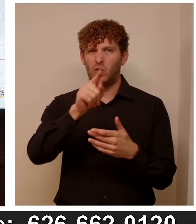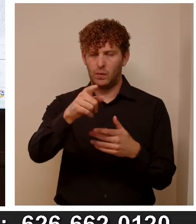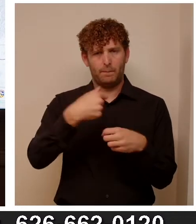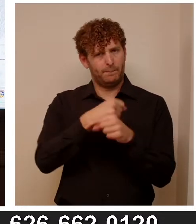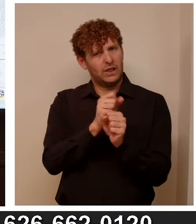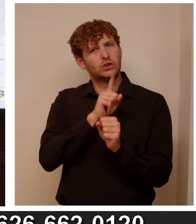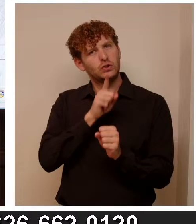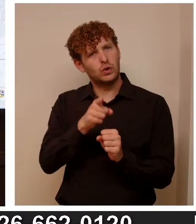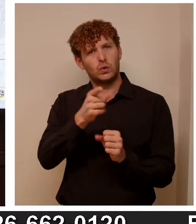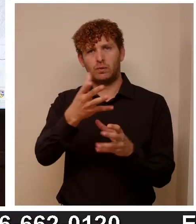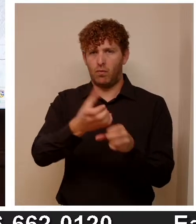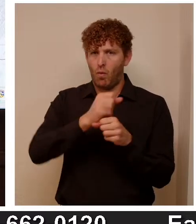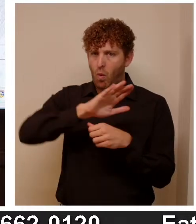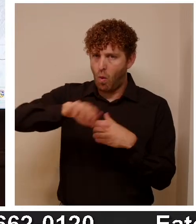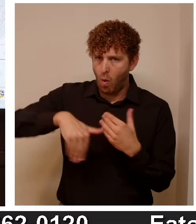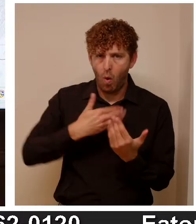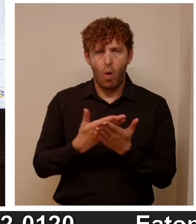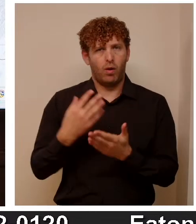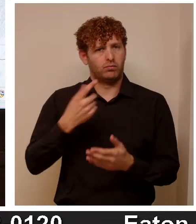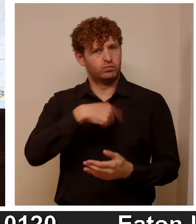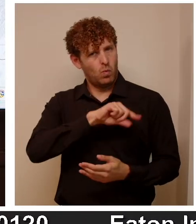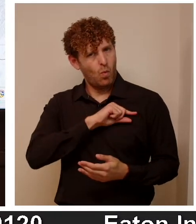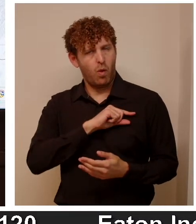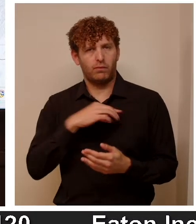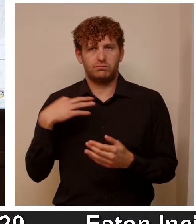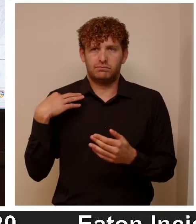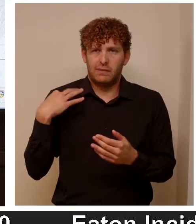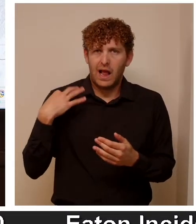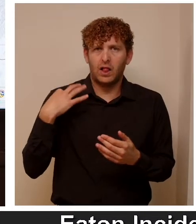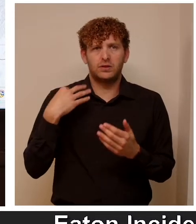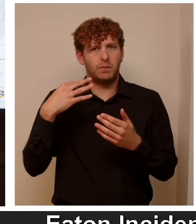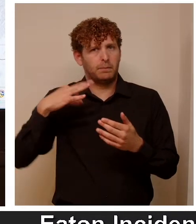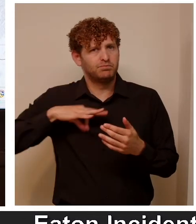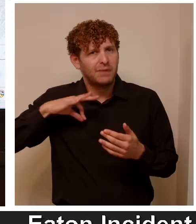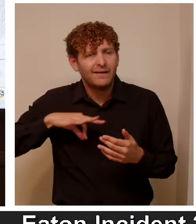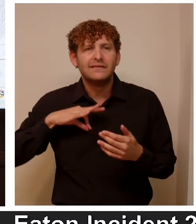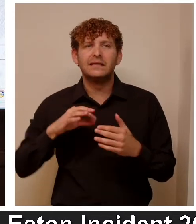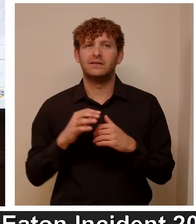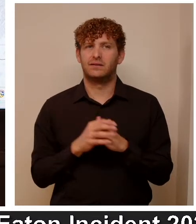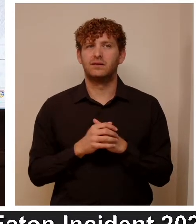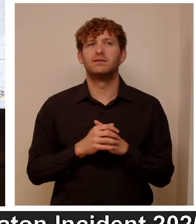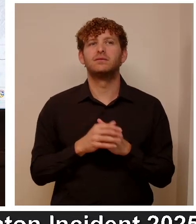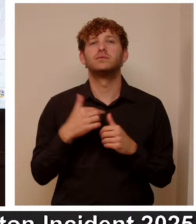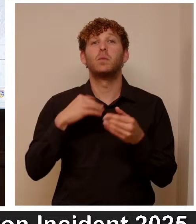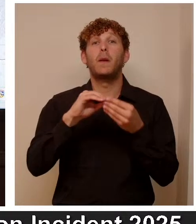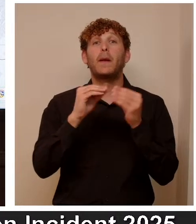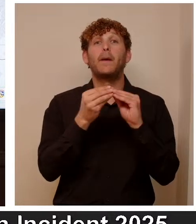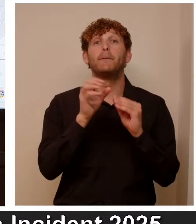for. That number that you can call if you suspect fraud is